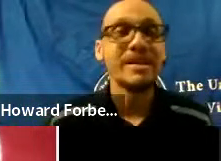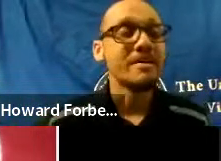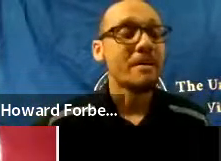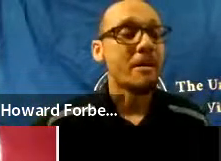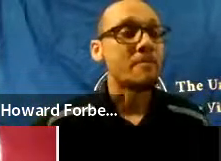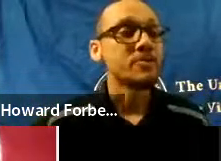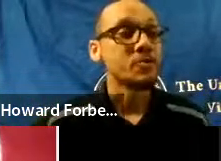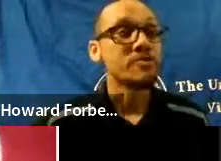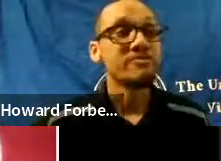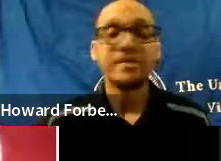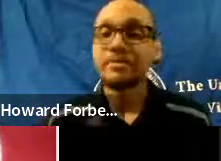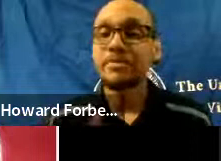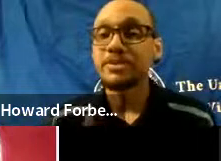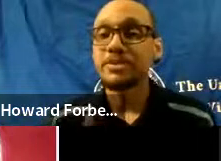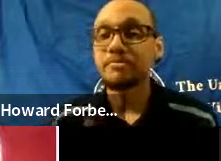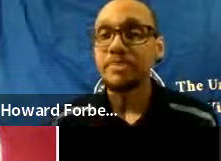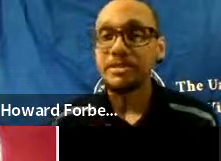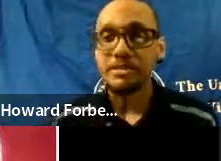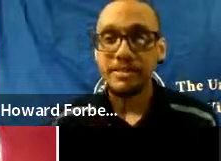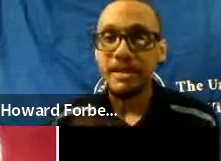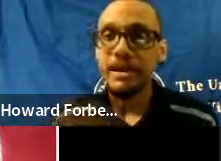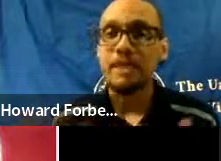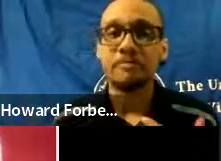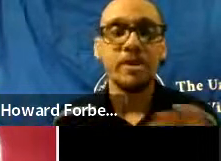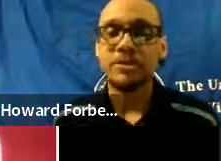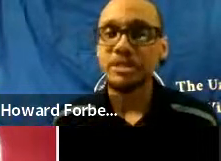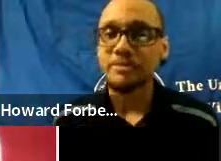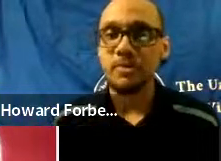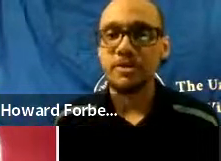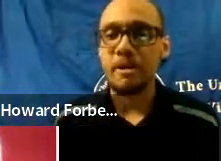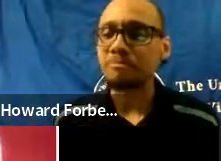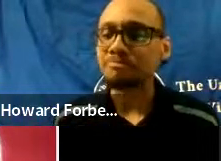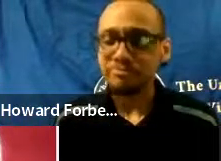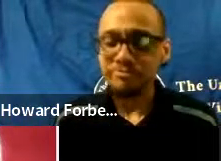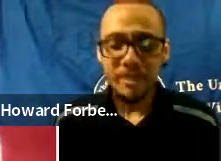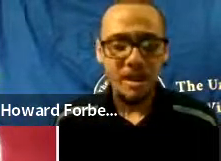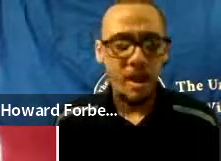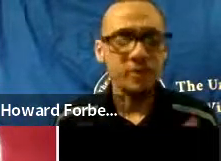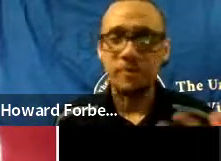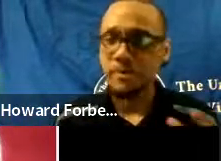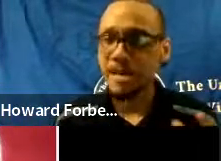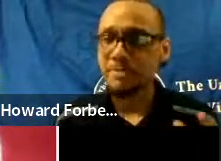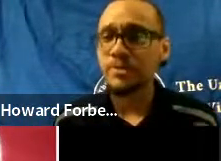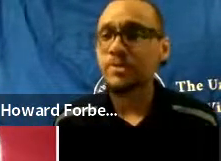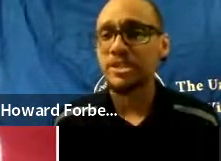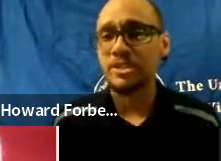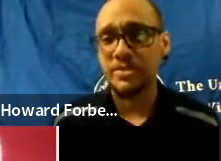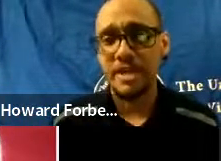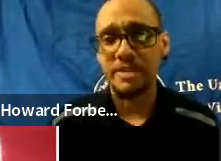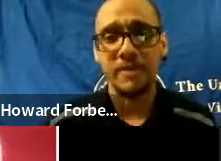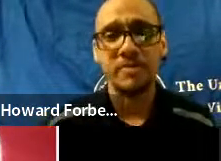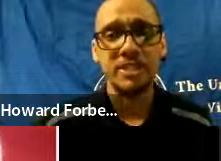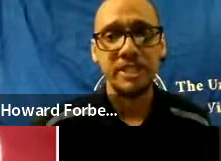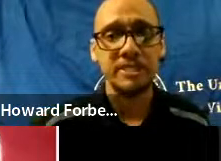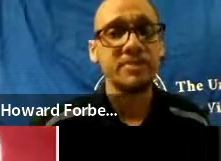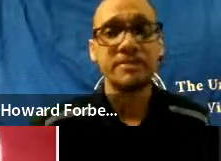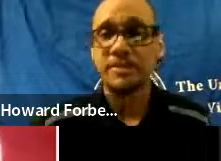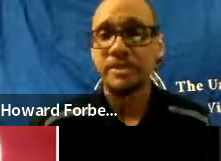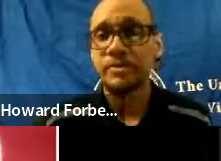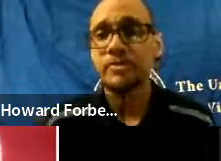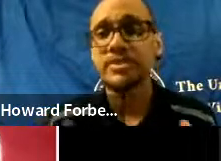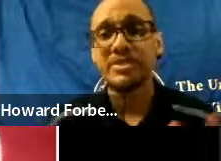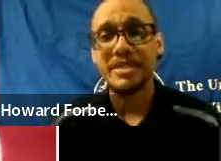just grown. So we've been able to take on partnerships with other programs through the National Science